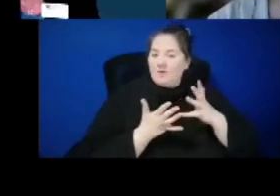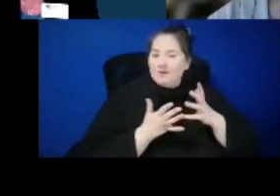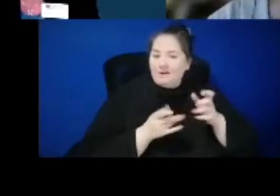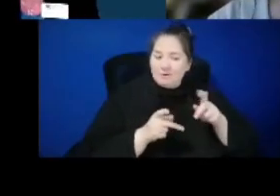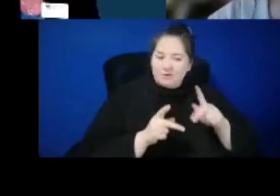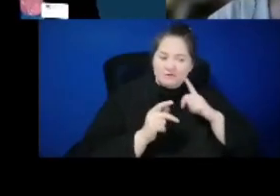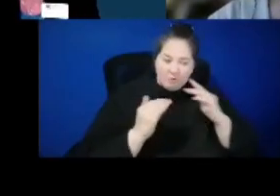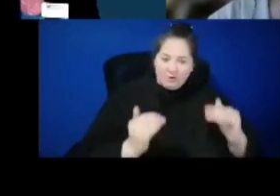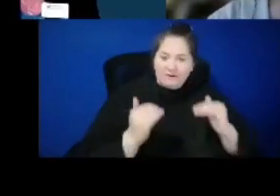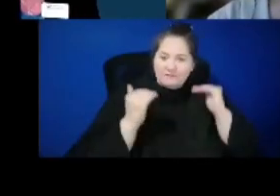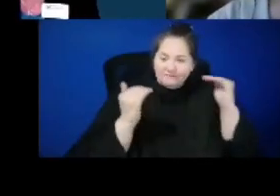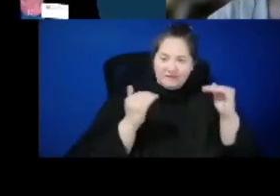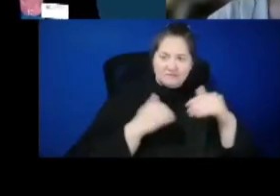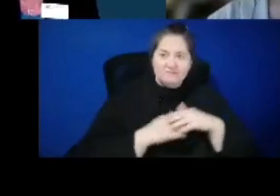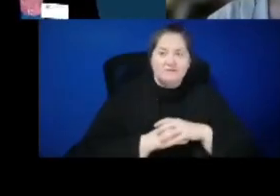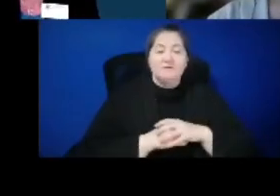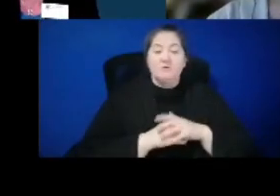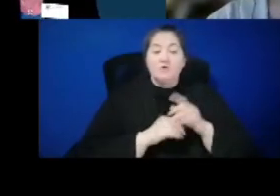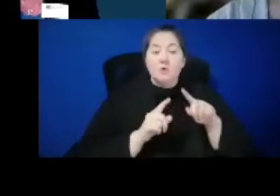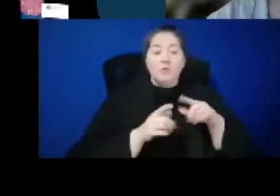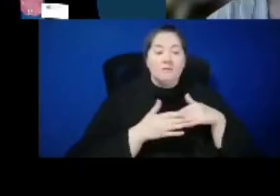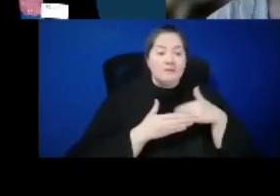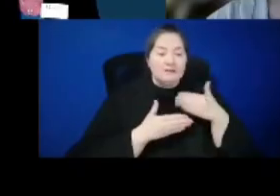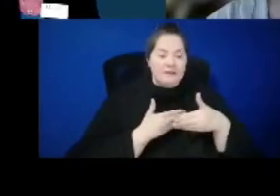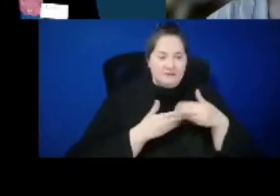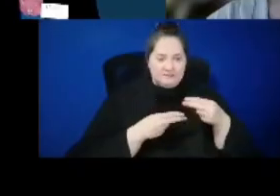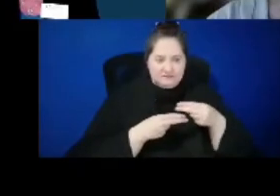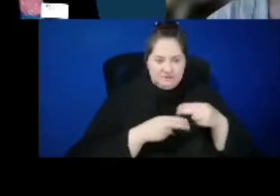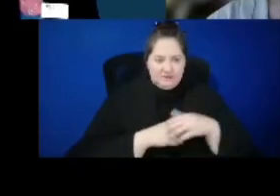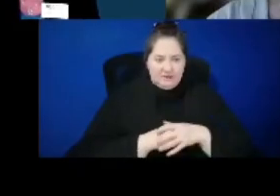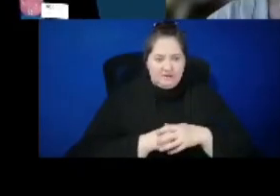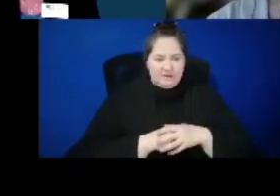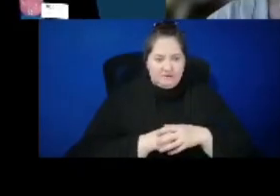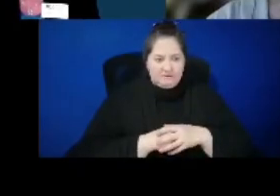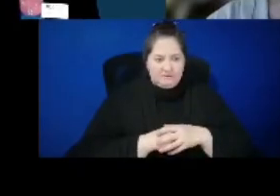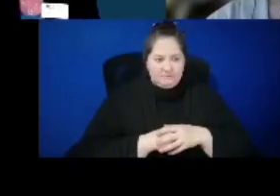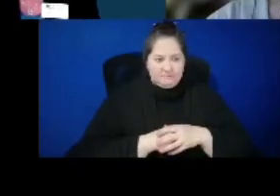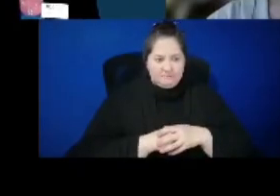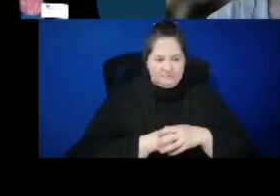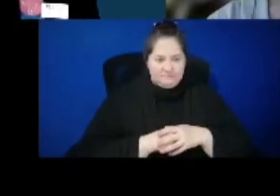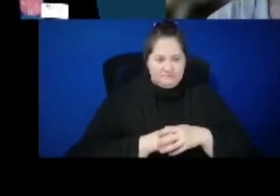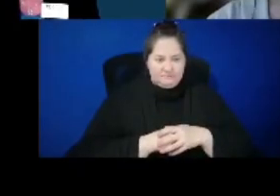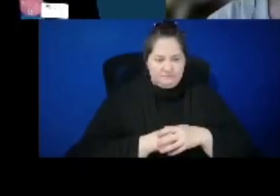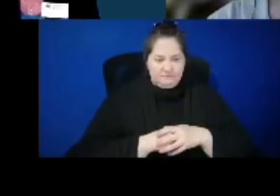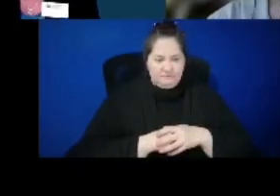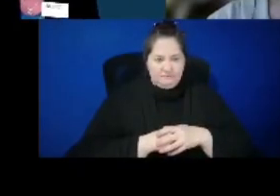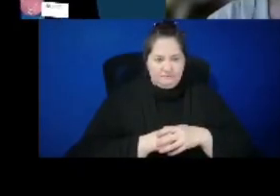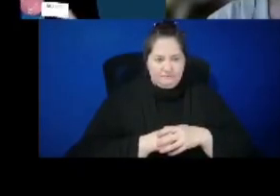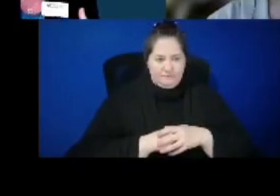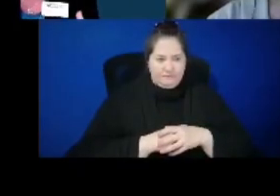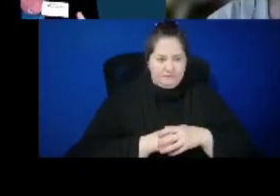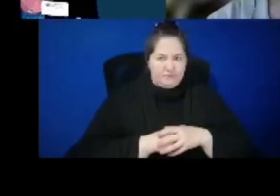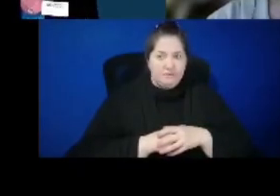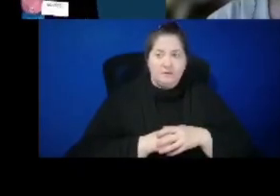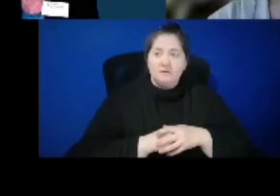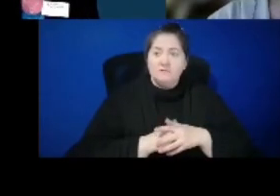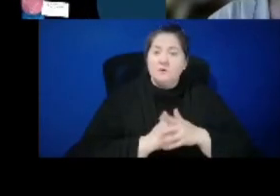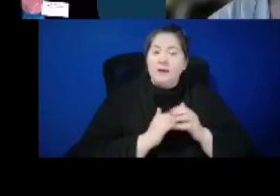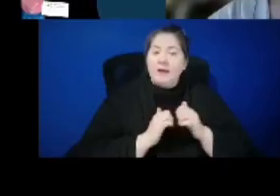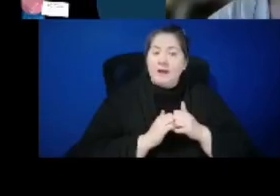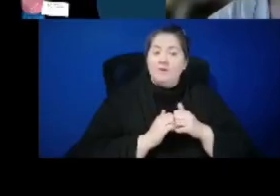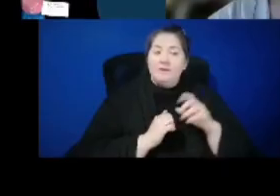for advancement. And if you'll go to the next slide, please, we'll talk a little bit more about that. How